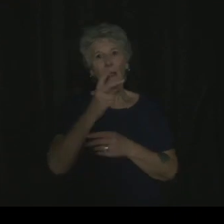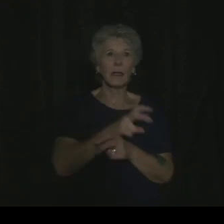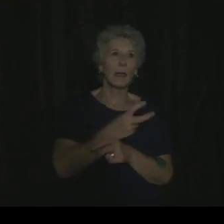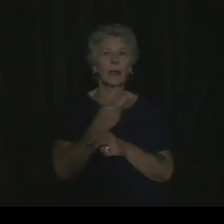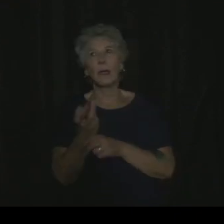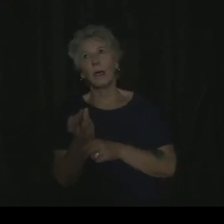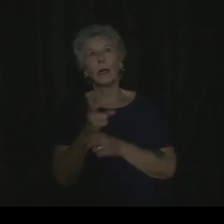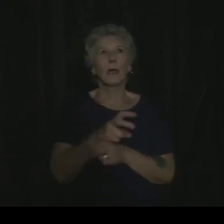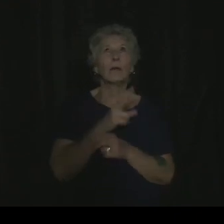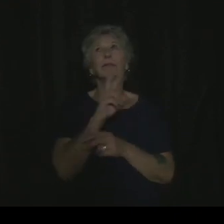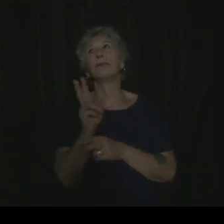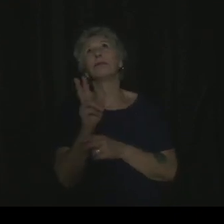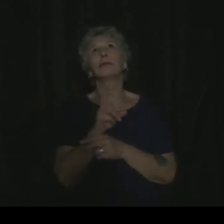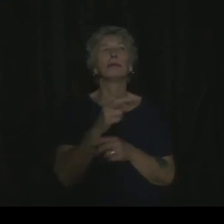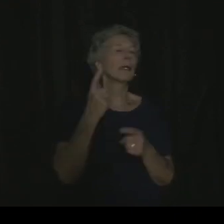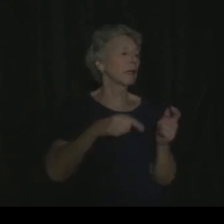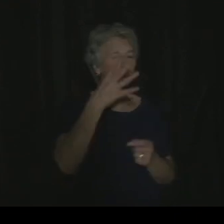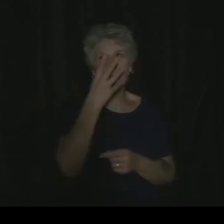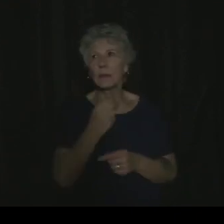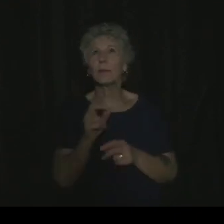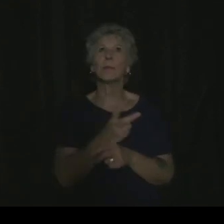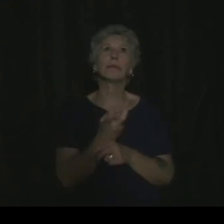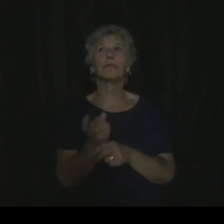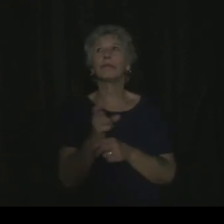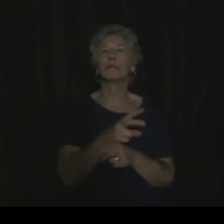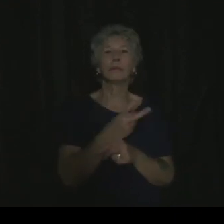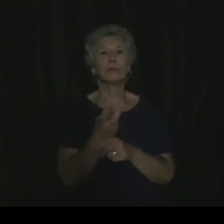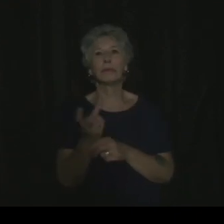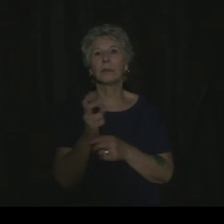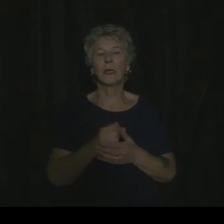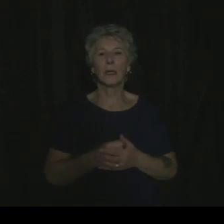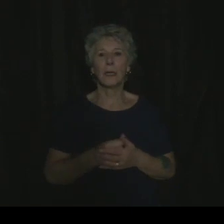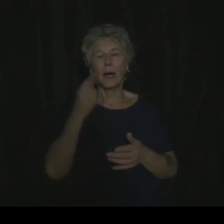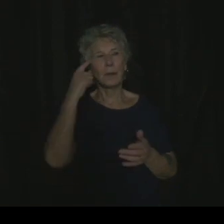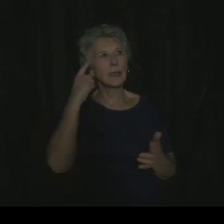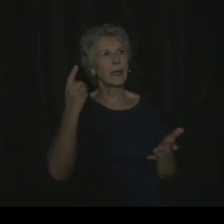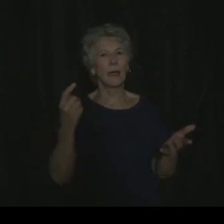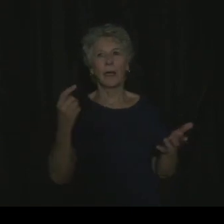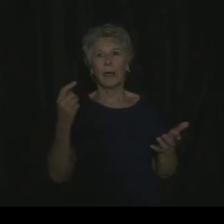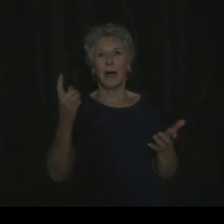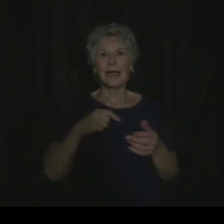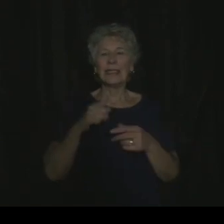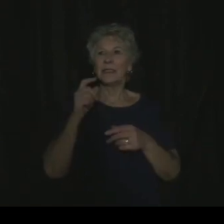deals. Looking all over. I can't sleep. And I'm thinking, well, I got to get a